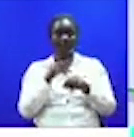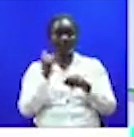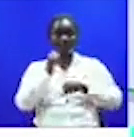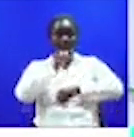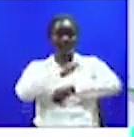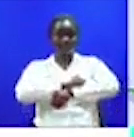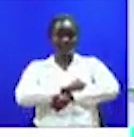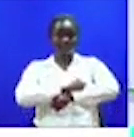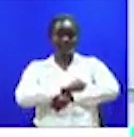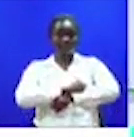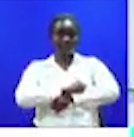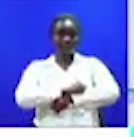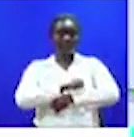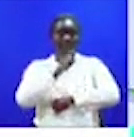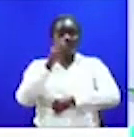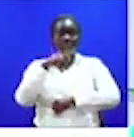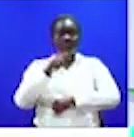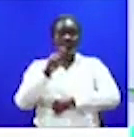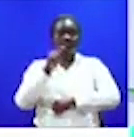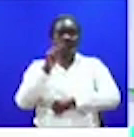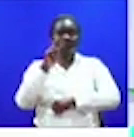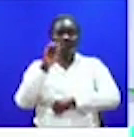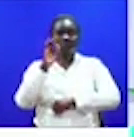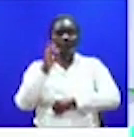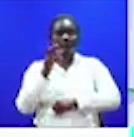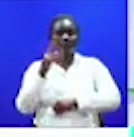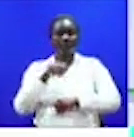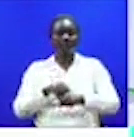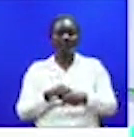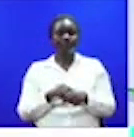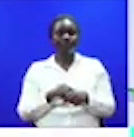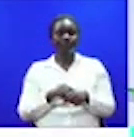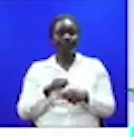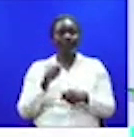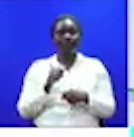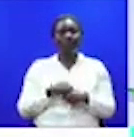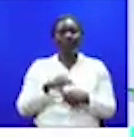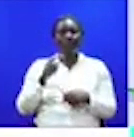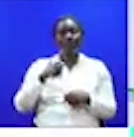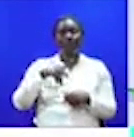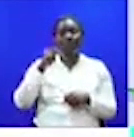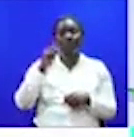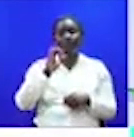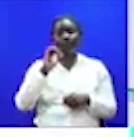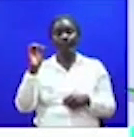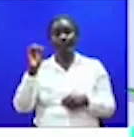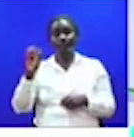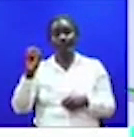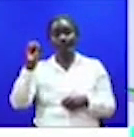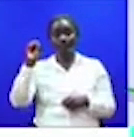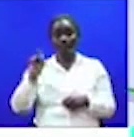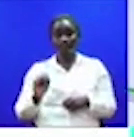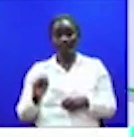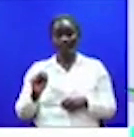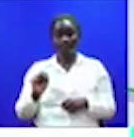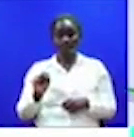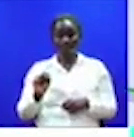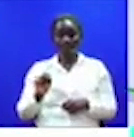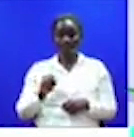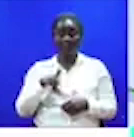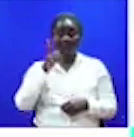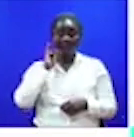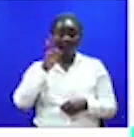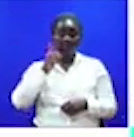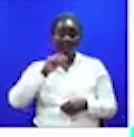ya St. Patrick Mosocho ege gotoka ase bunge ya kitutu chache South meye County ya Kisii.